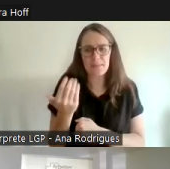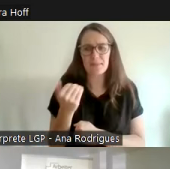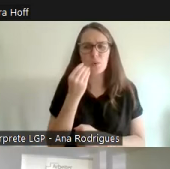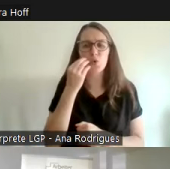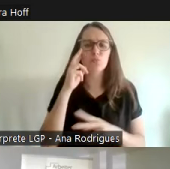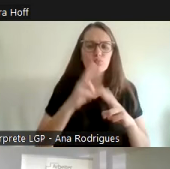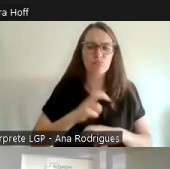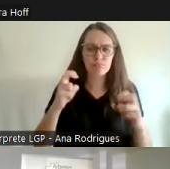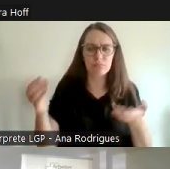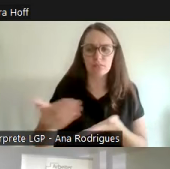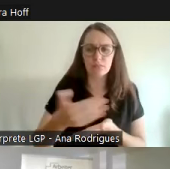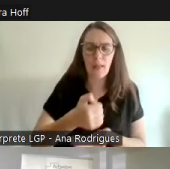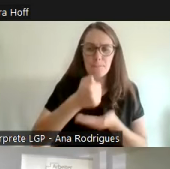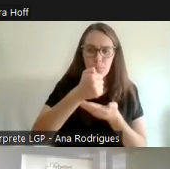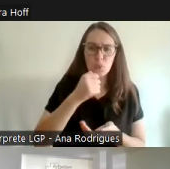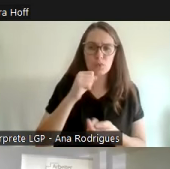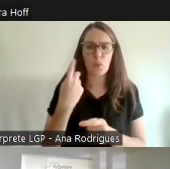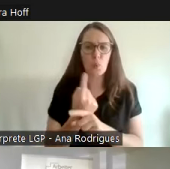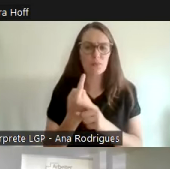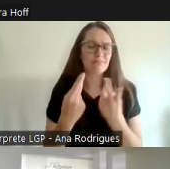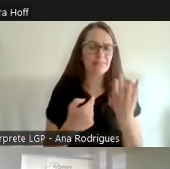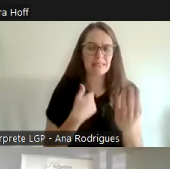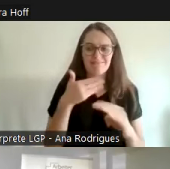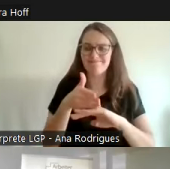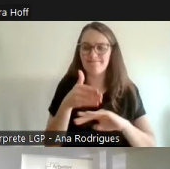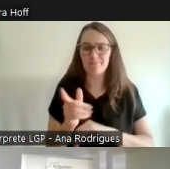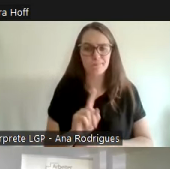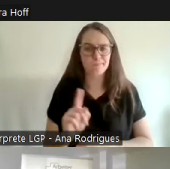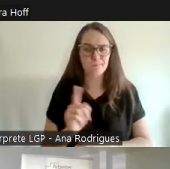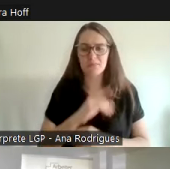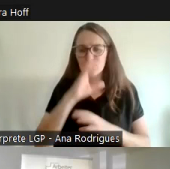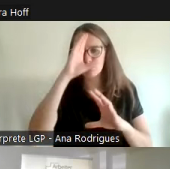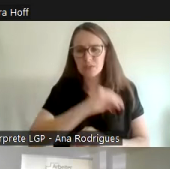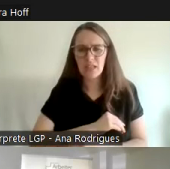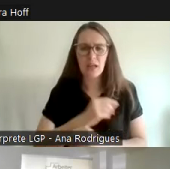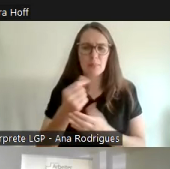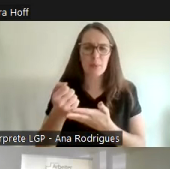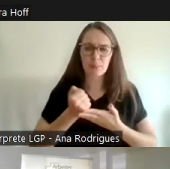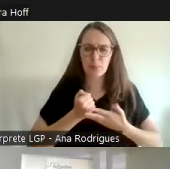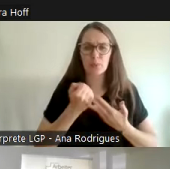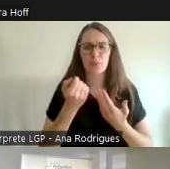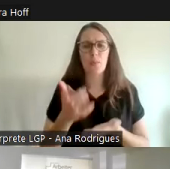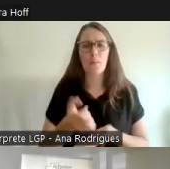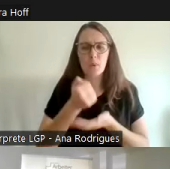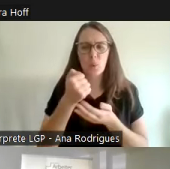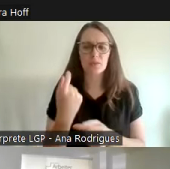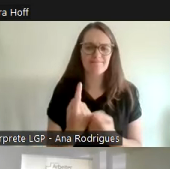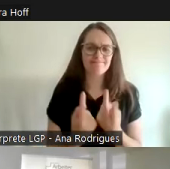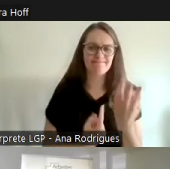if such possibilities are there technically. So they just don't know about financial aid, about scholarships,